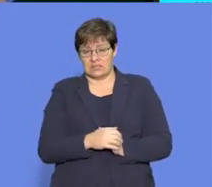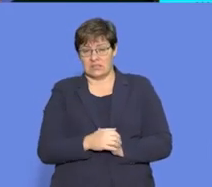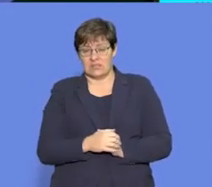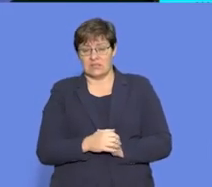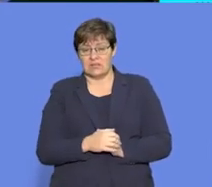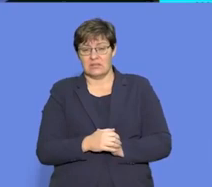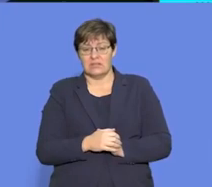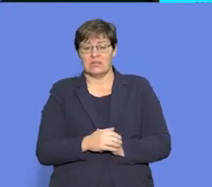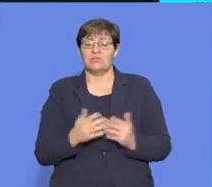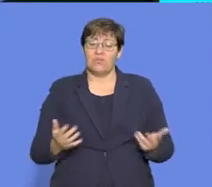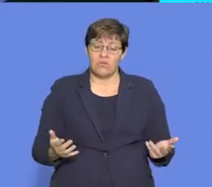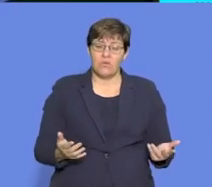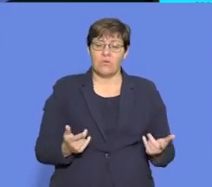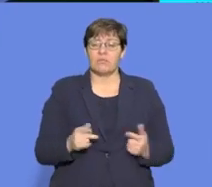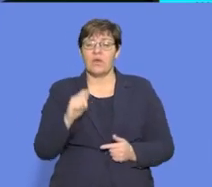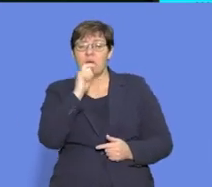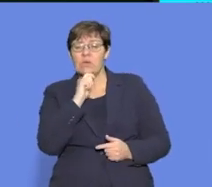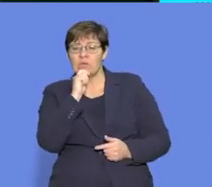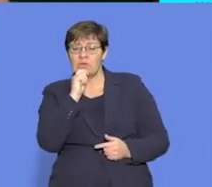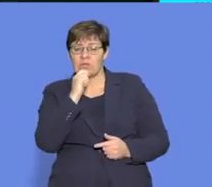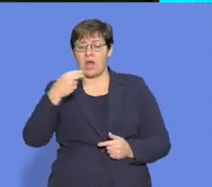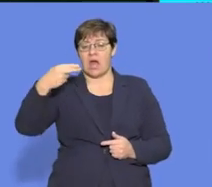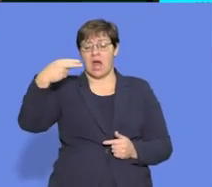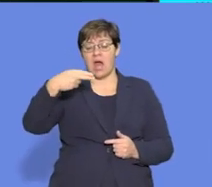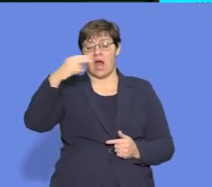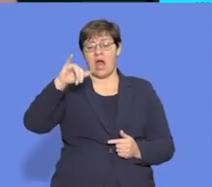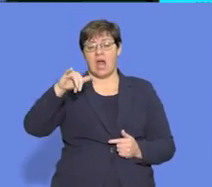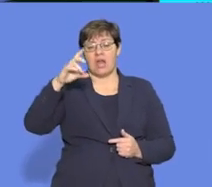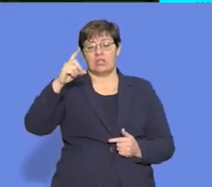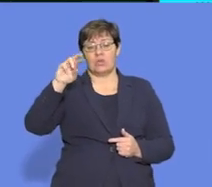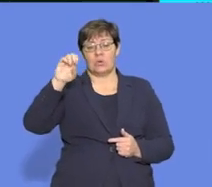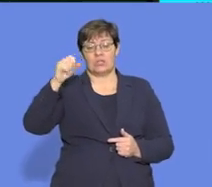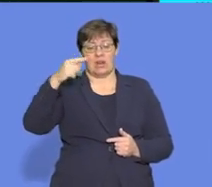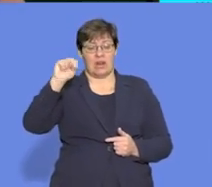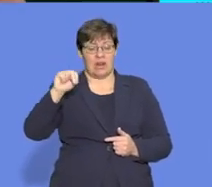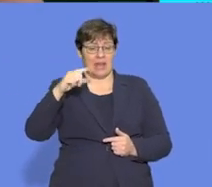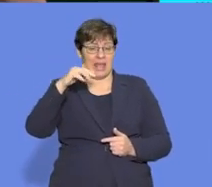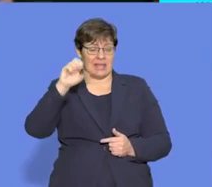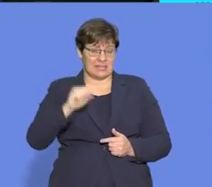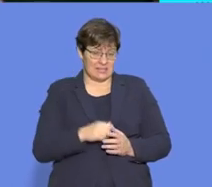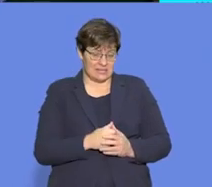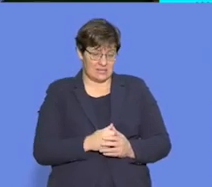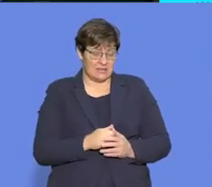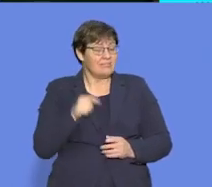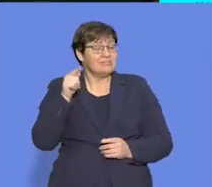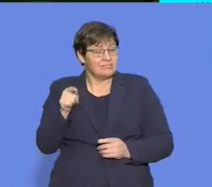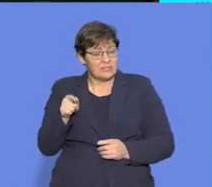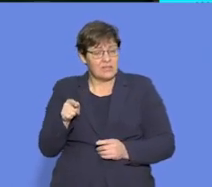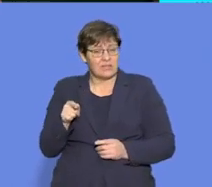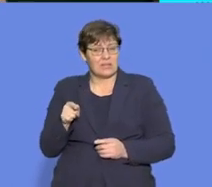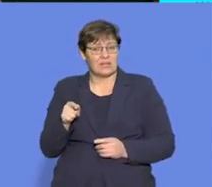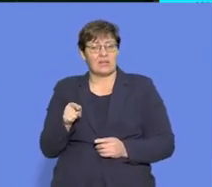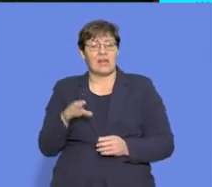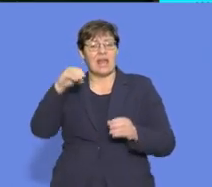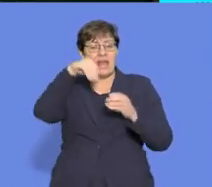standard hydrogen electrode is one of those. It's using hydrogen gas. Where you have a gas electrode,